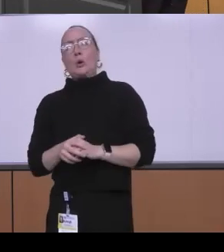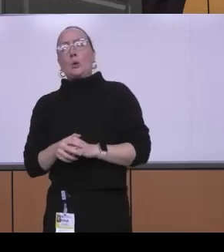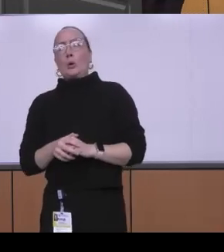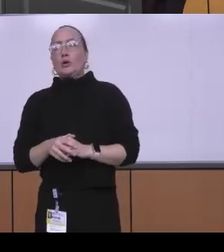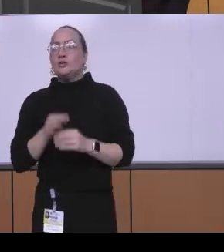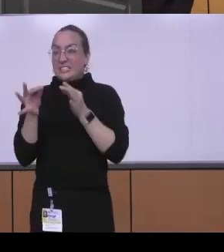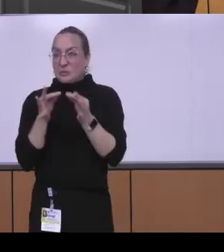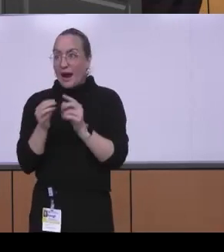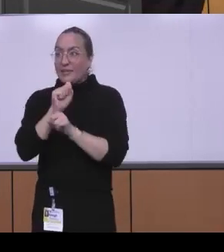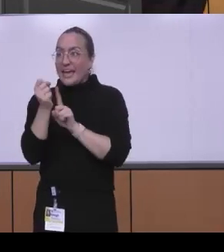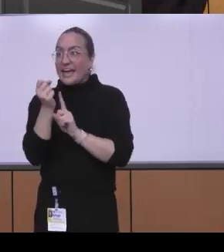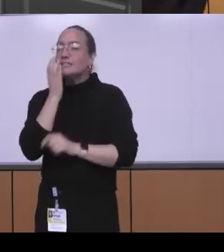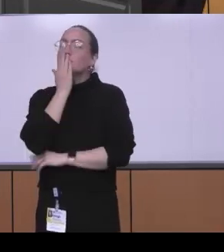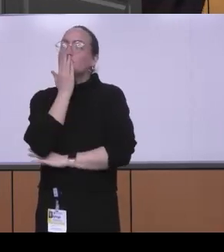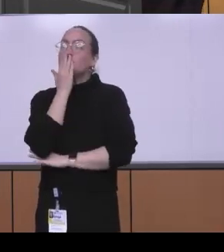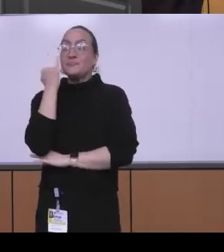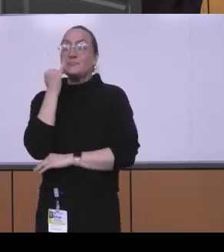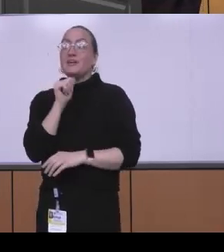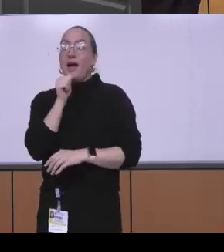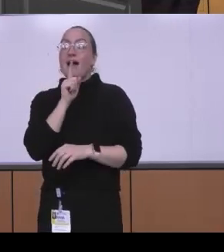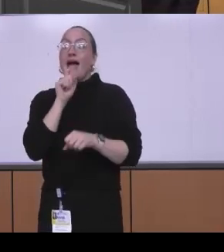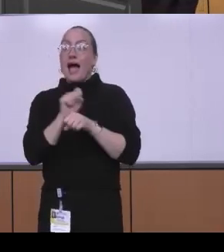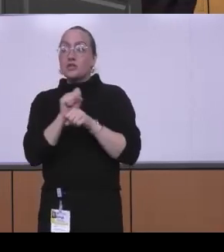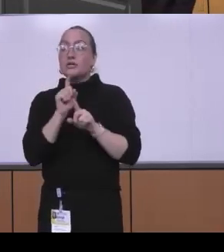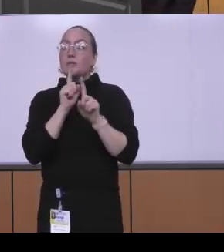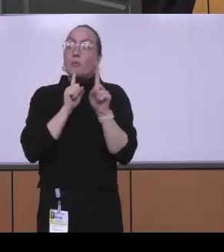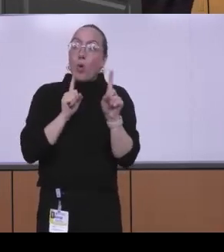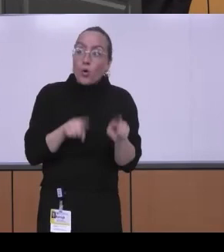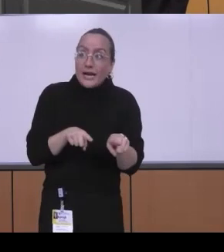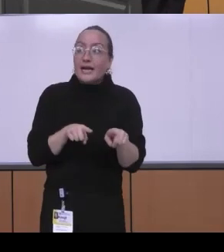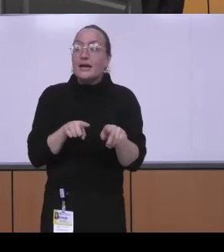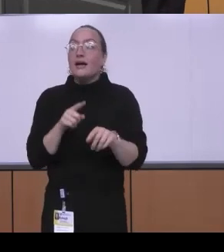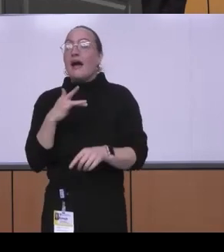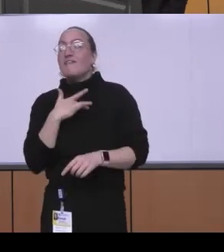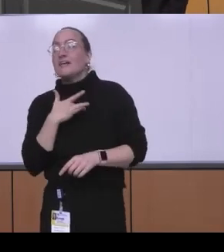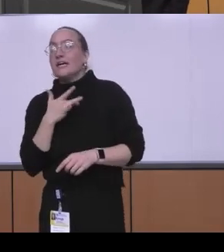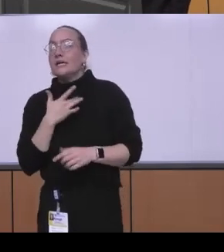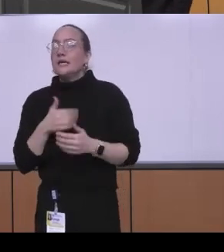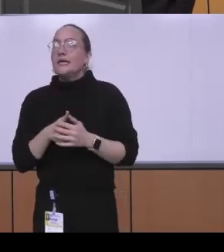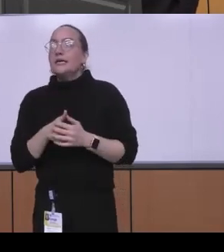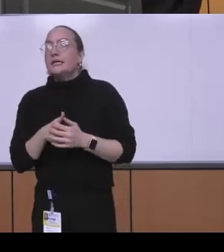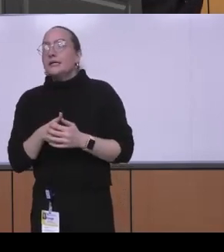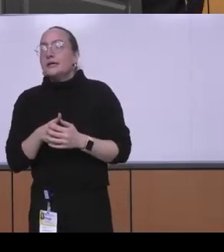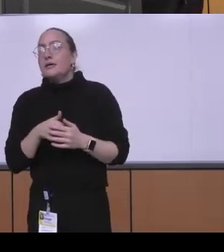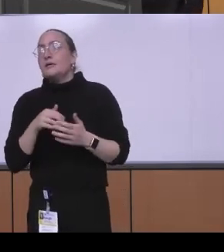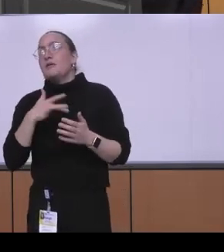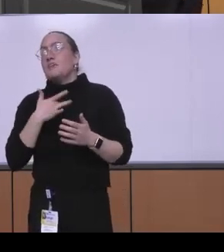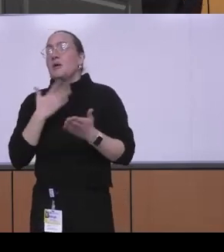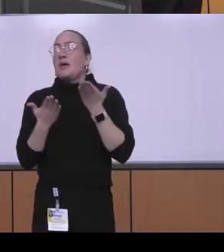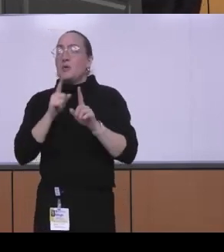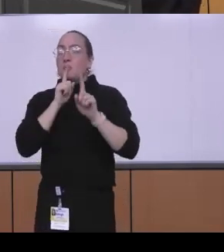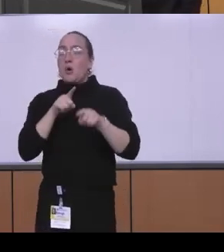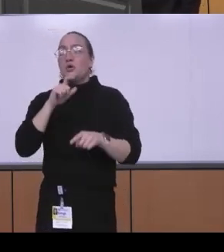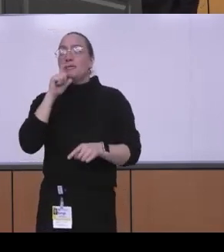think that if we're not actually reporting, they're not taking the actual details, that there's not a risk that that's actually going to be a report that you didn't mean to make.